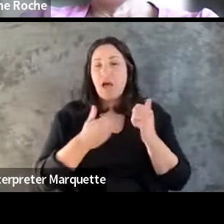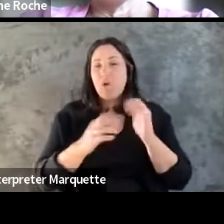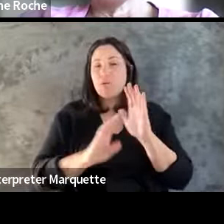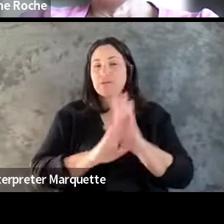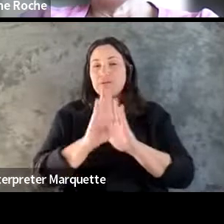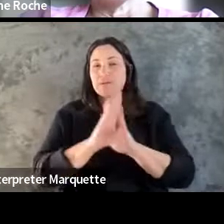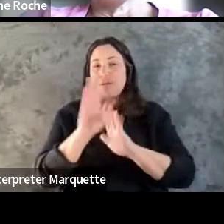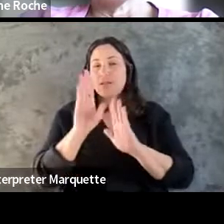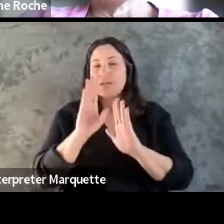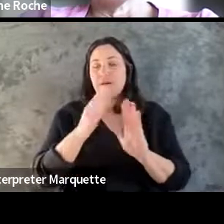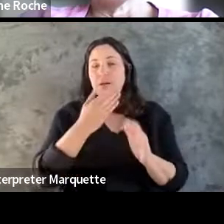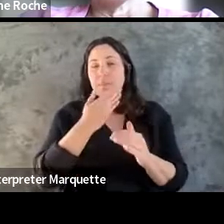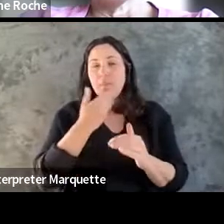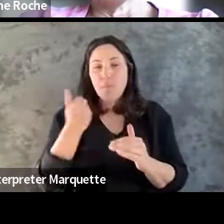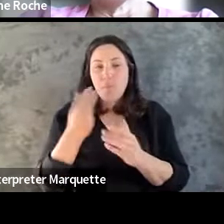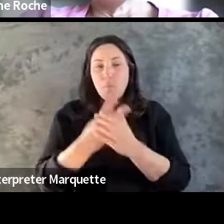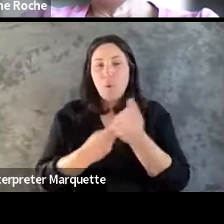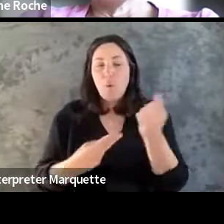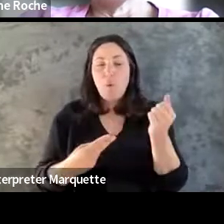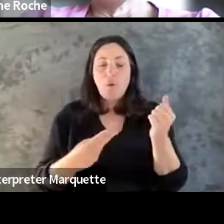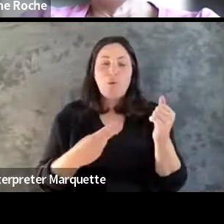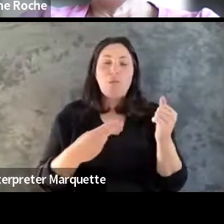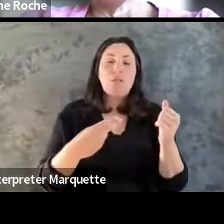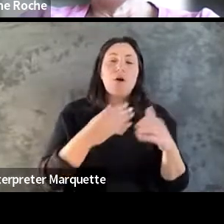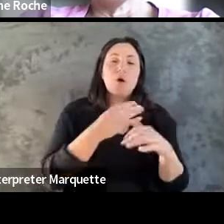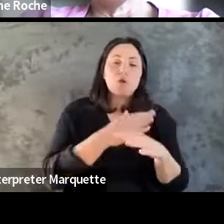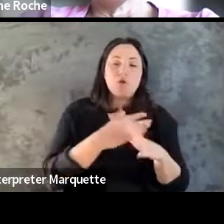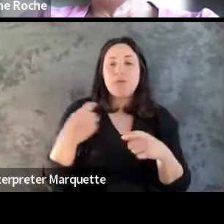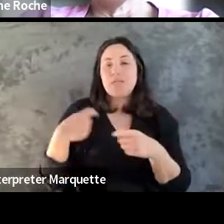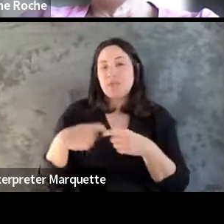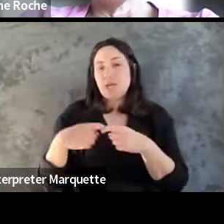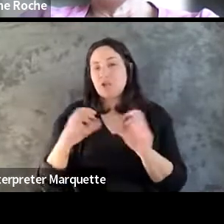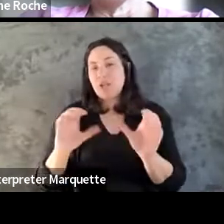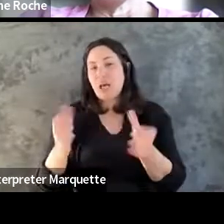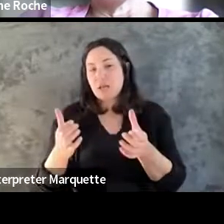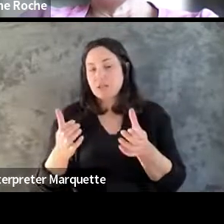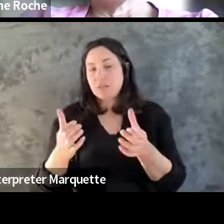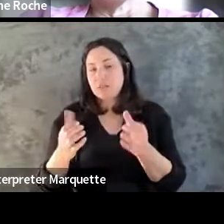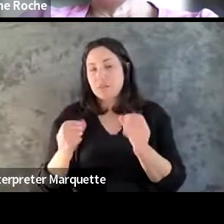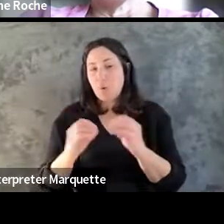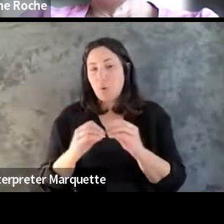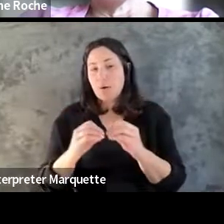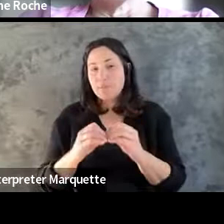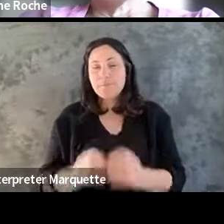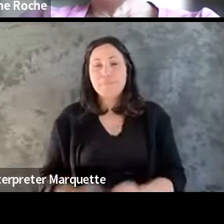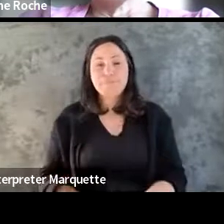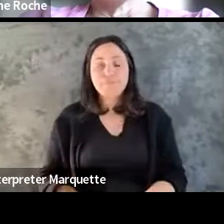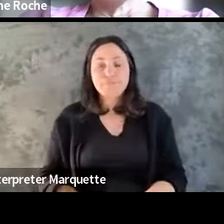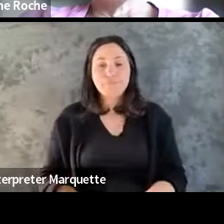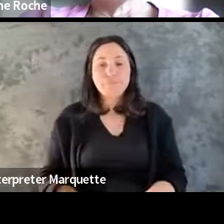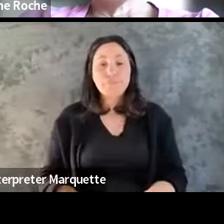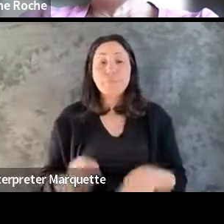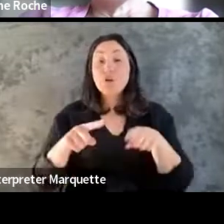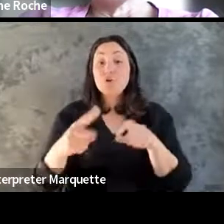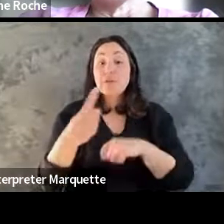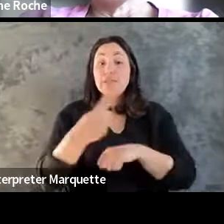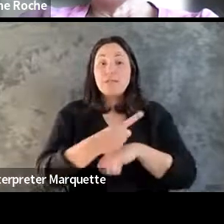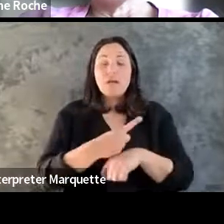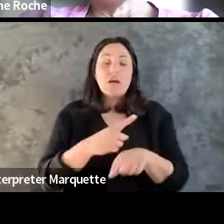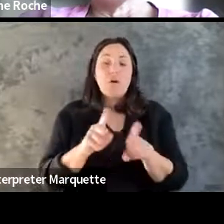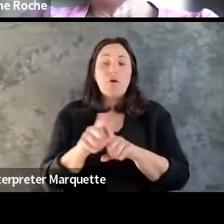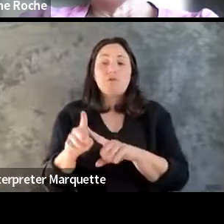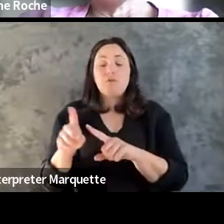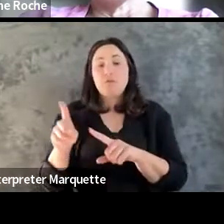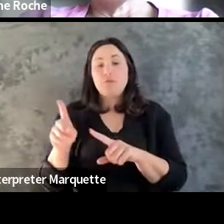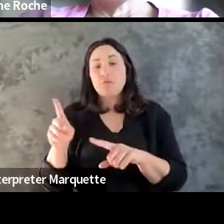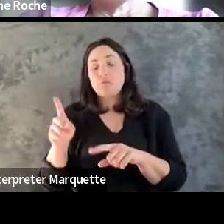develop both our German as well as our Spanish classes, both during the regular school day, as well as